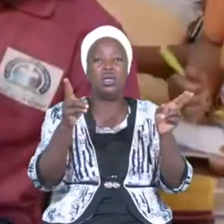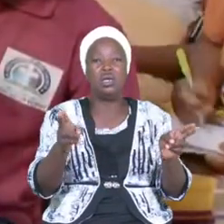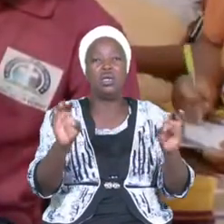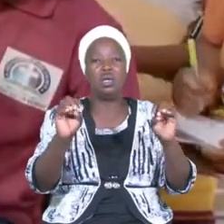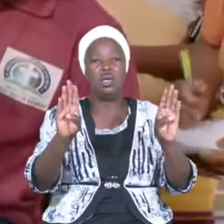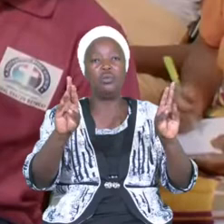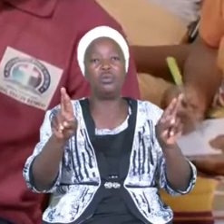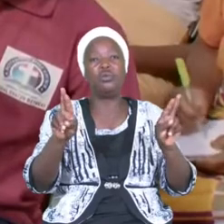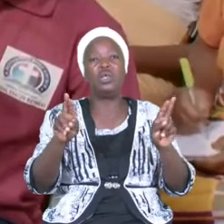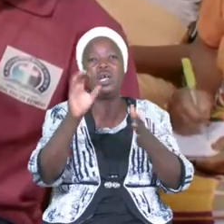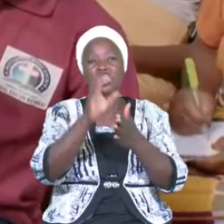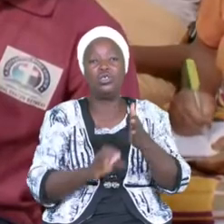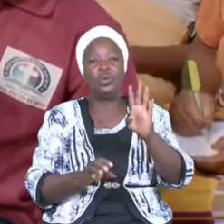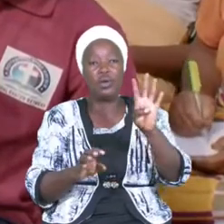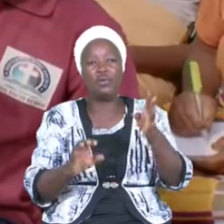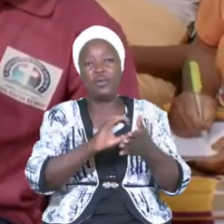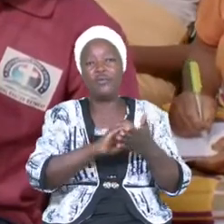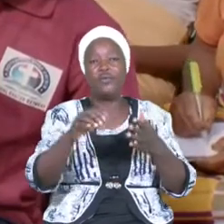verse 15. Hebrews